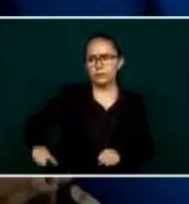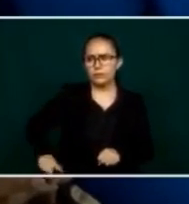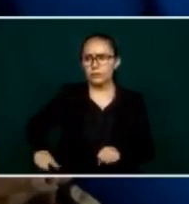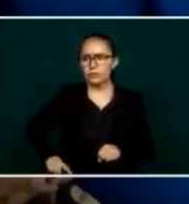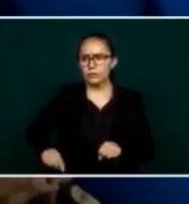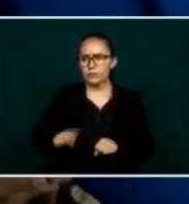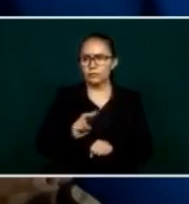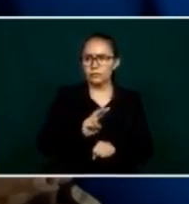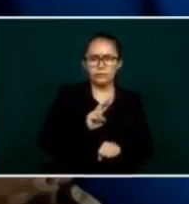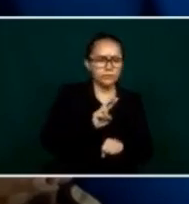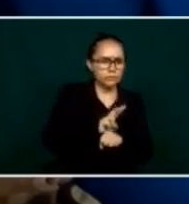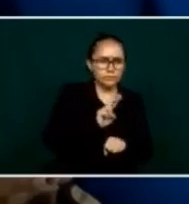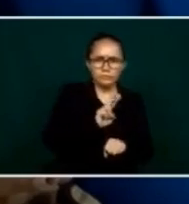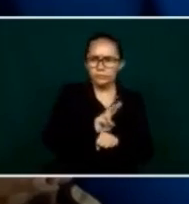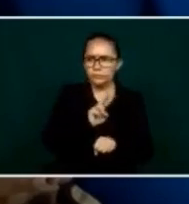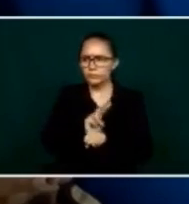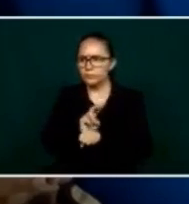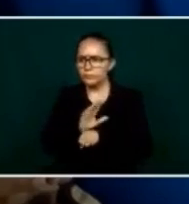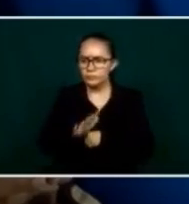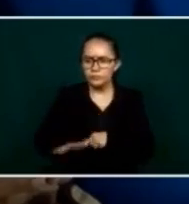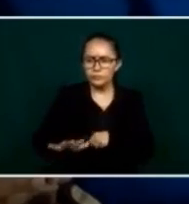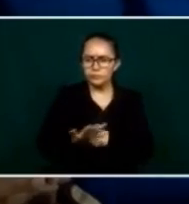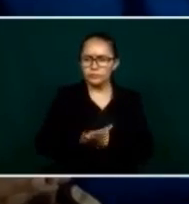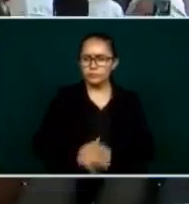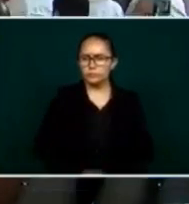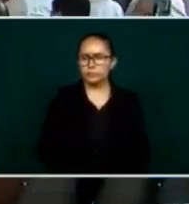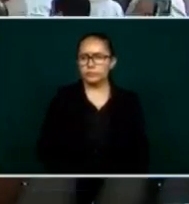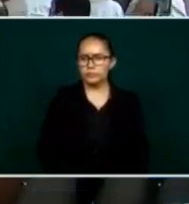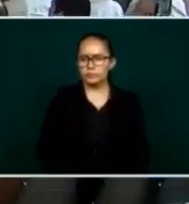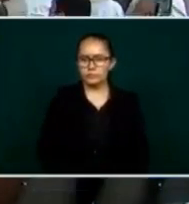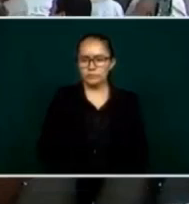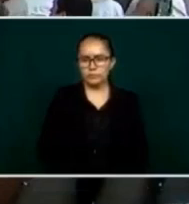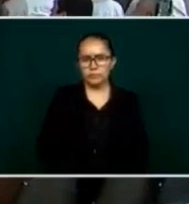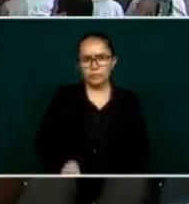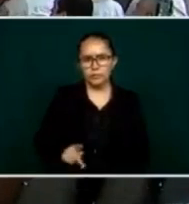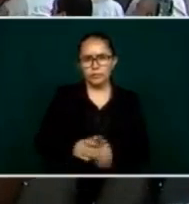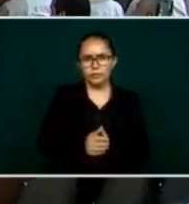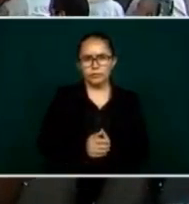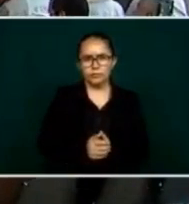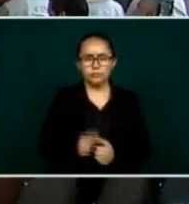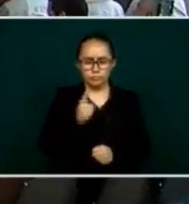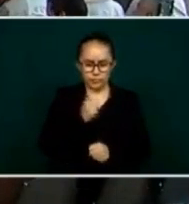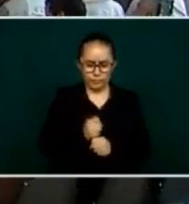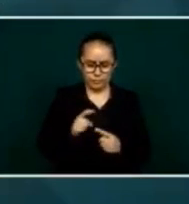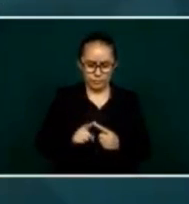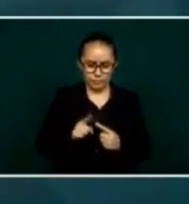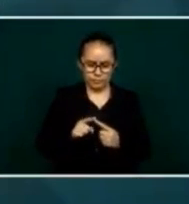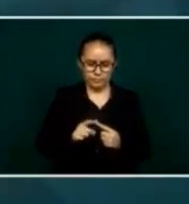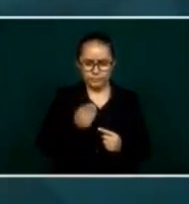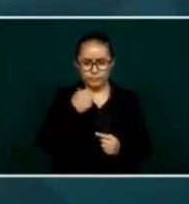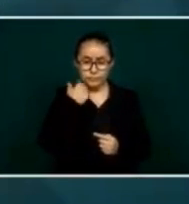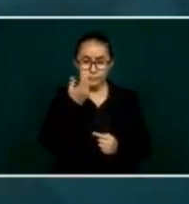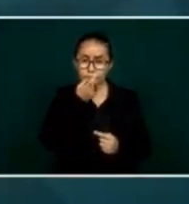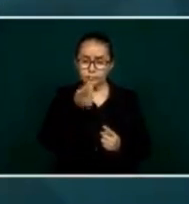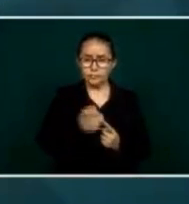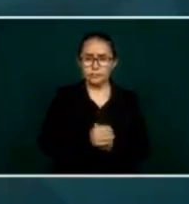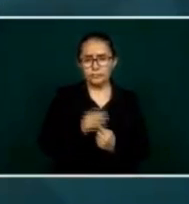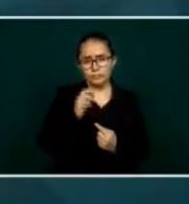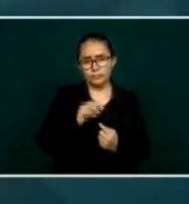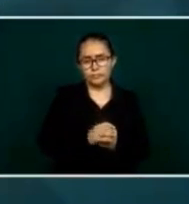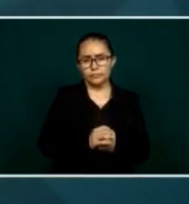Do you believe that they were Peña Nieto's was giving protection to the groups of